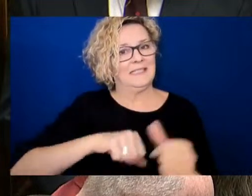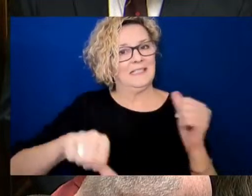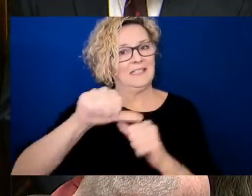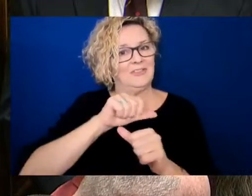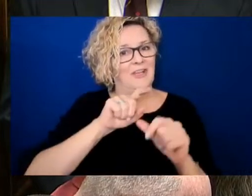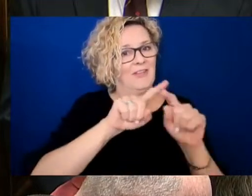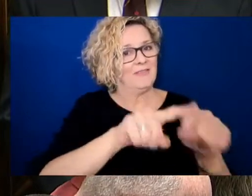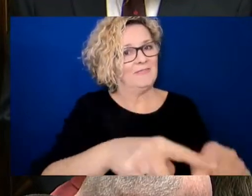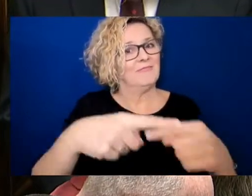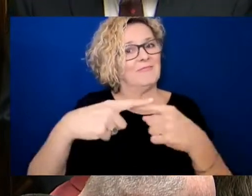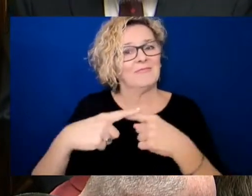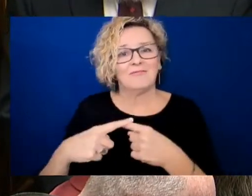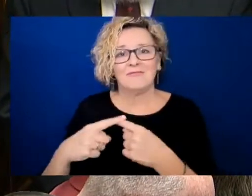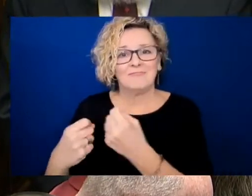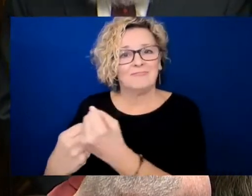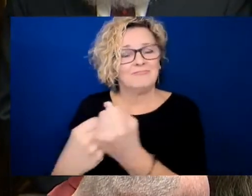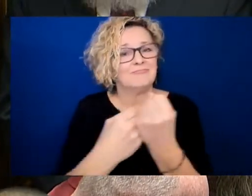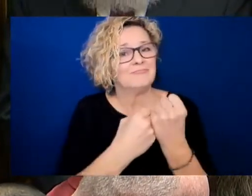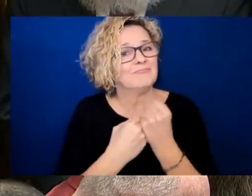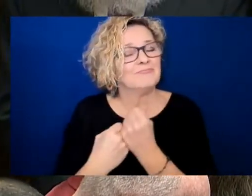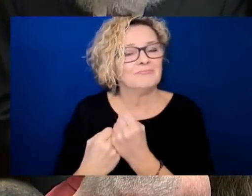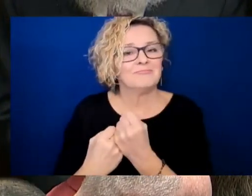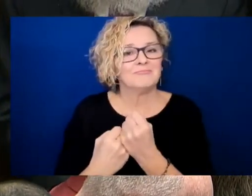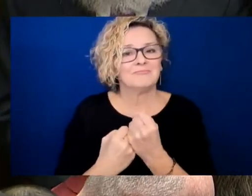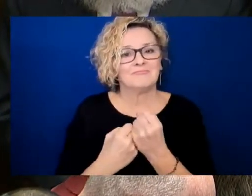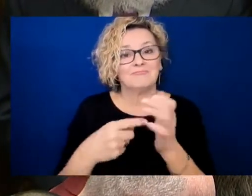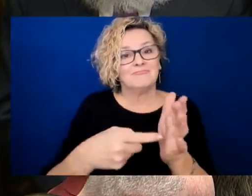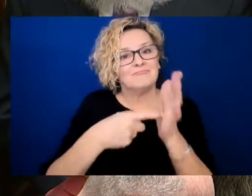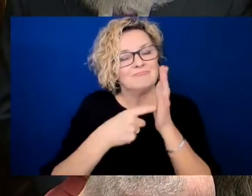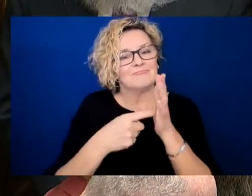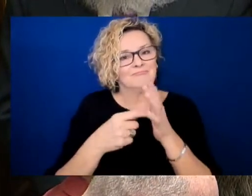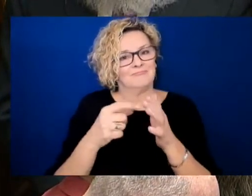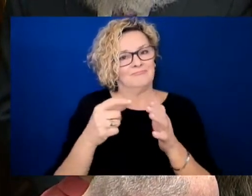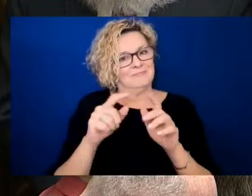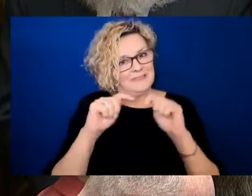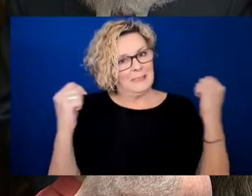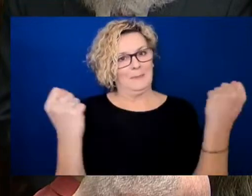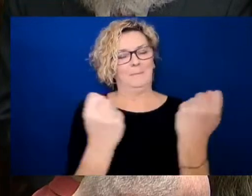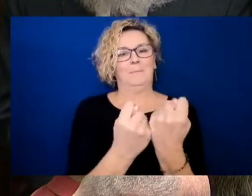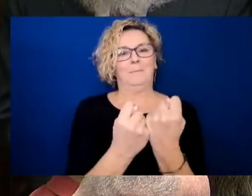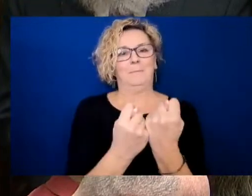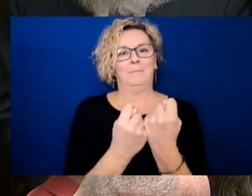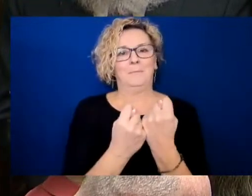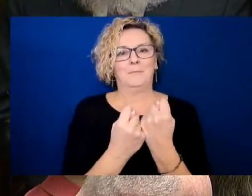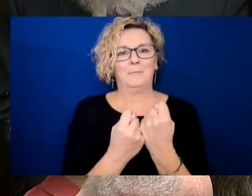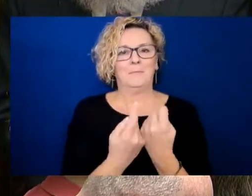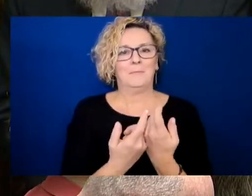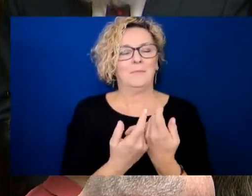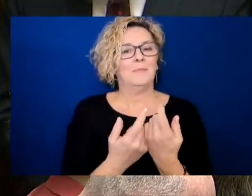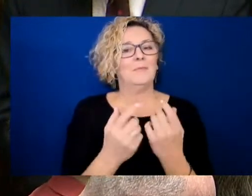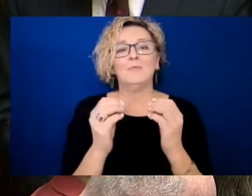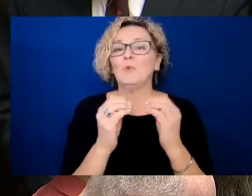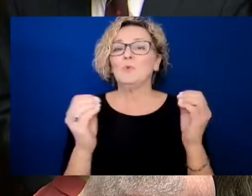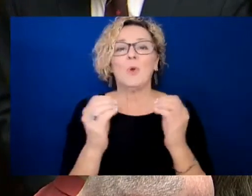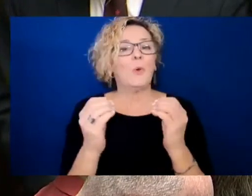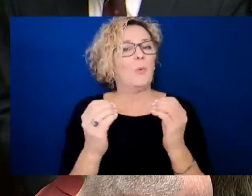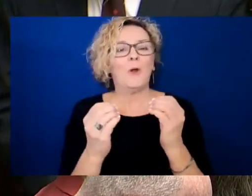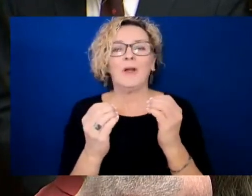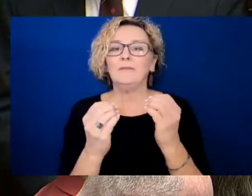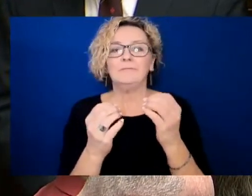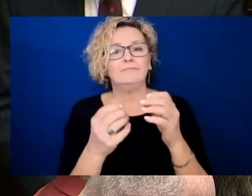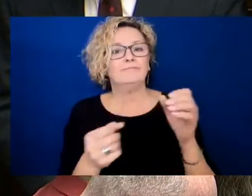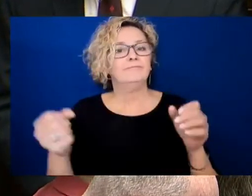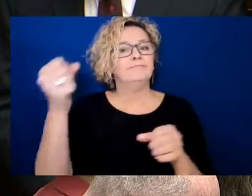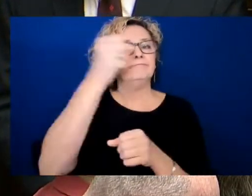in whatever we need to do in life, because nobody's better than anybody. We're all equal, because in